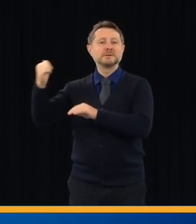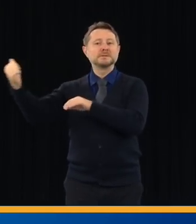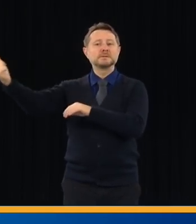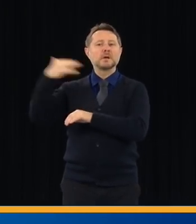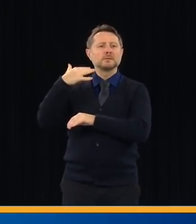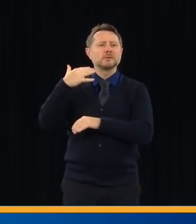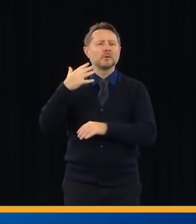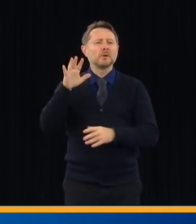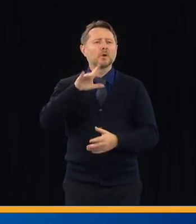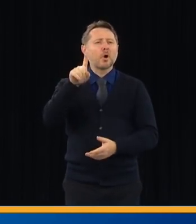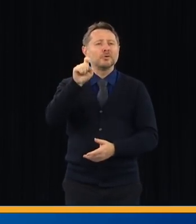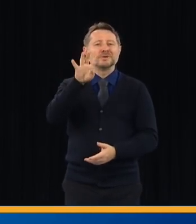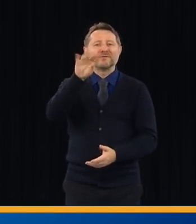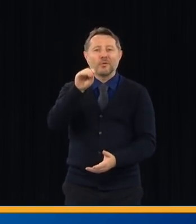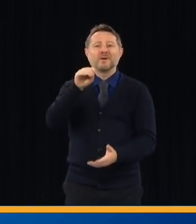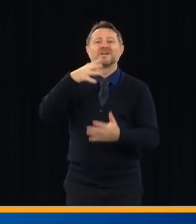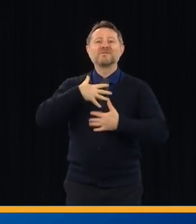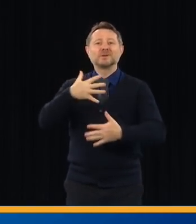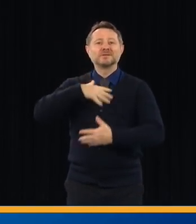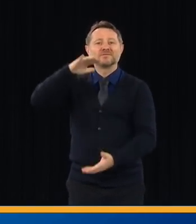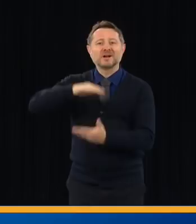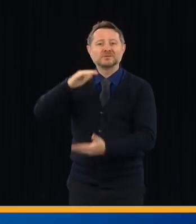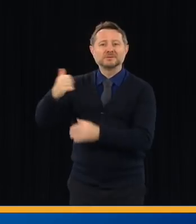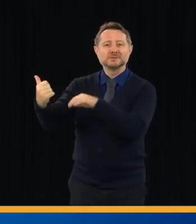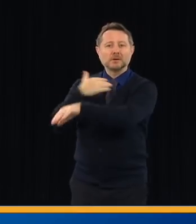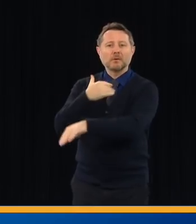ventilators, which is,